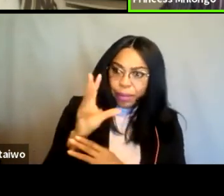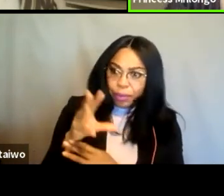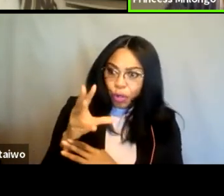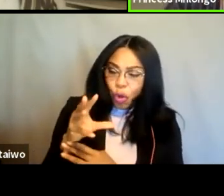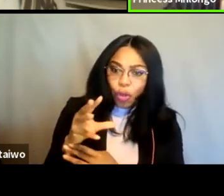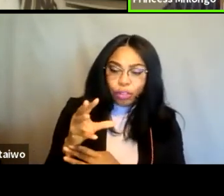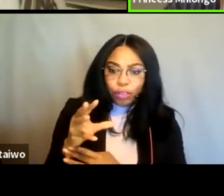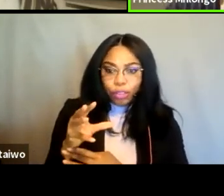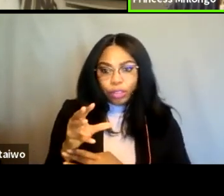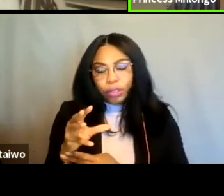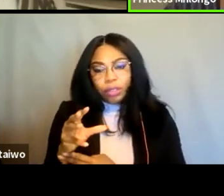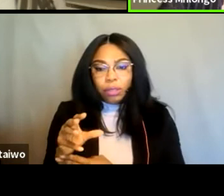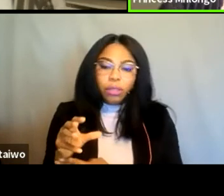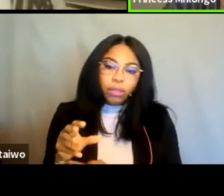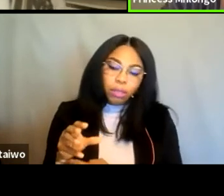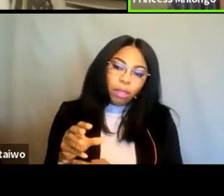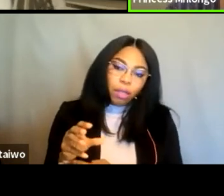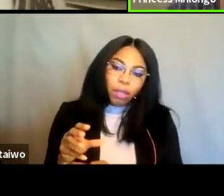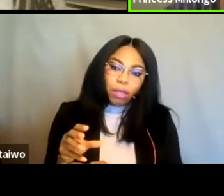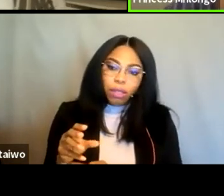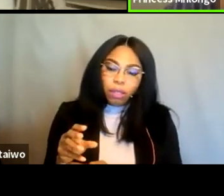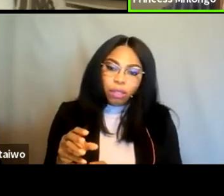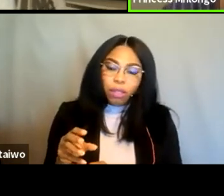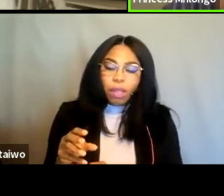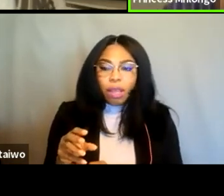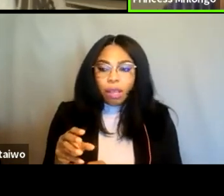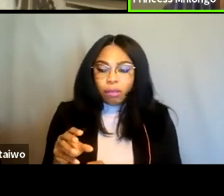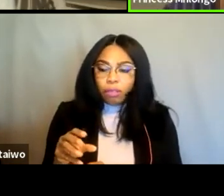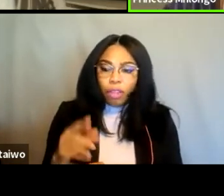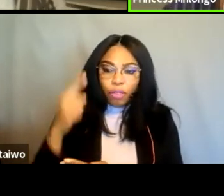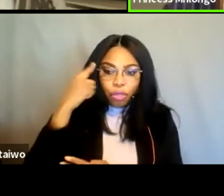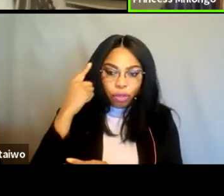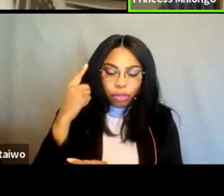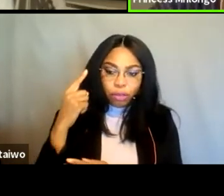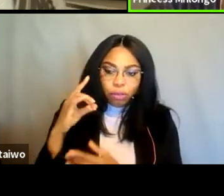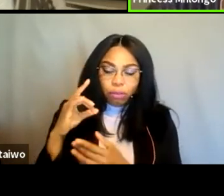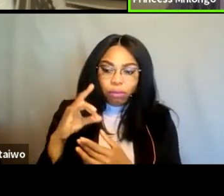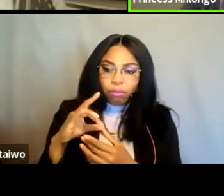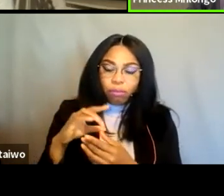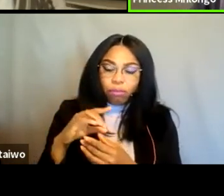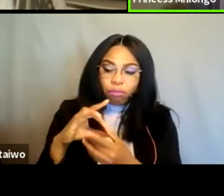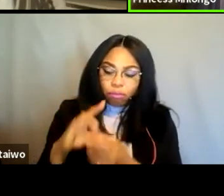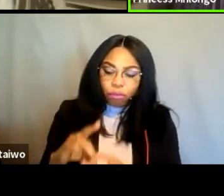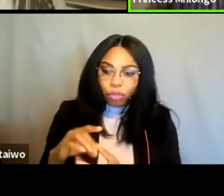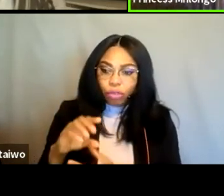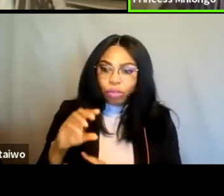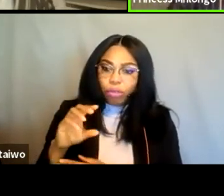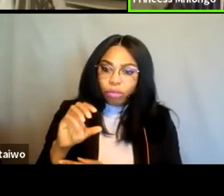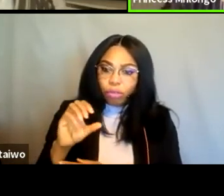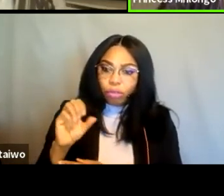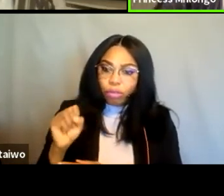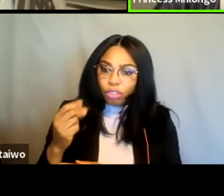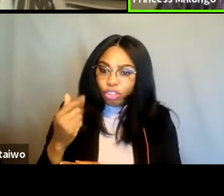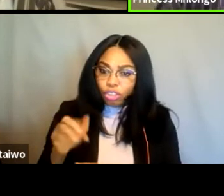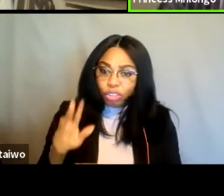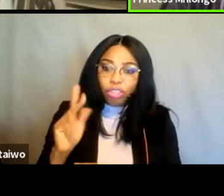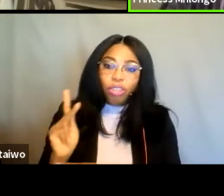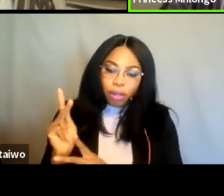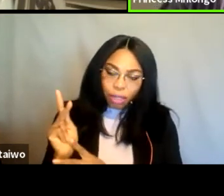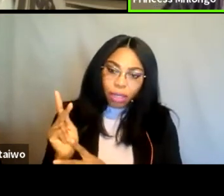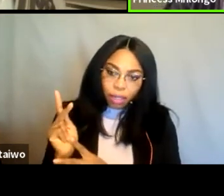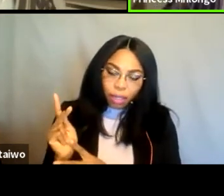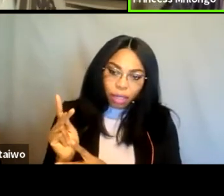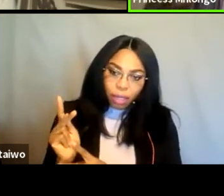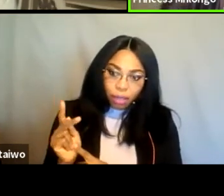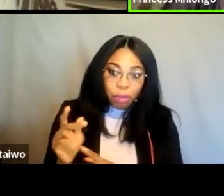of a shack. Where else would you see that, you know, except in maybe Africa, where